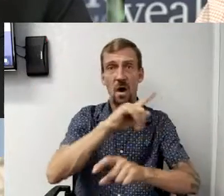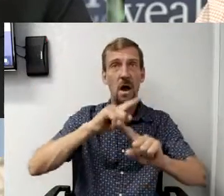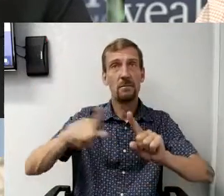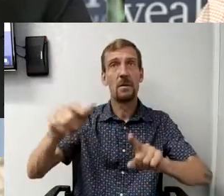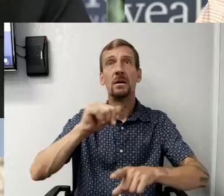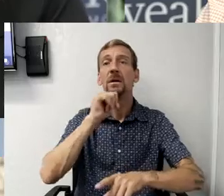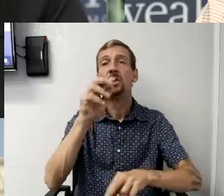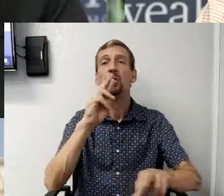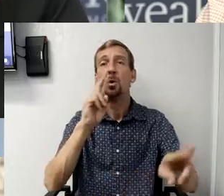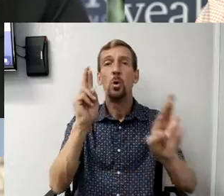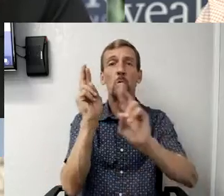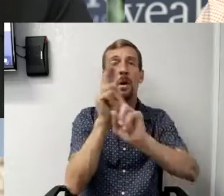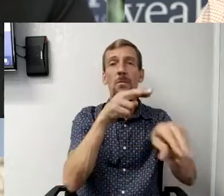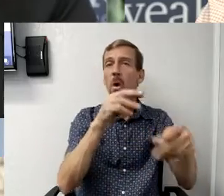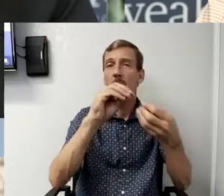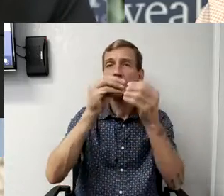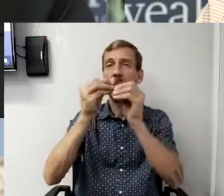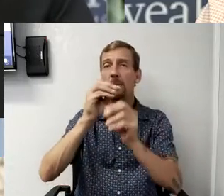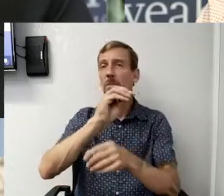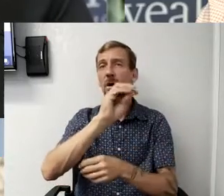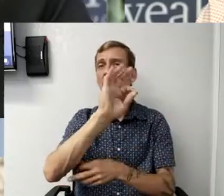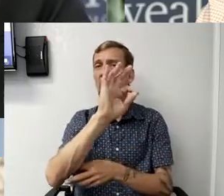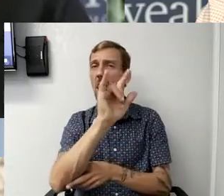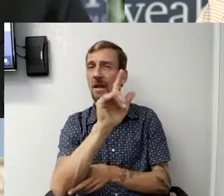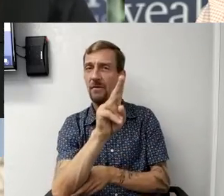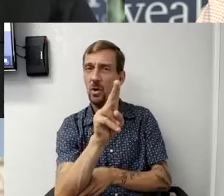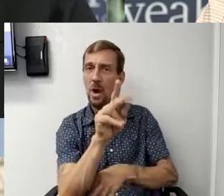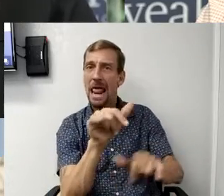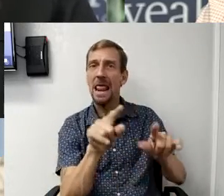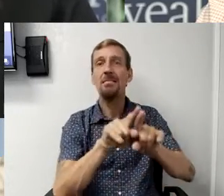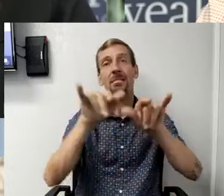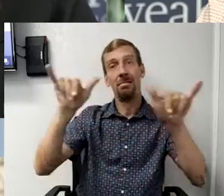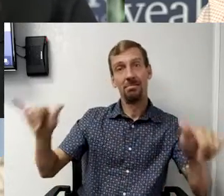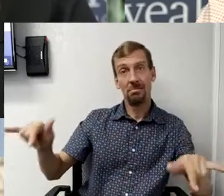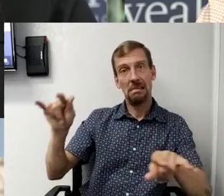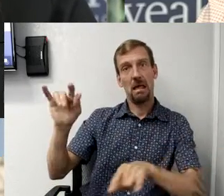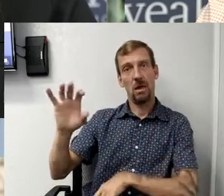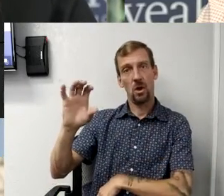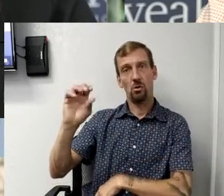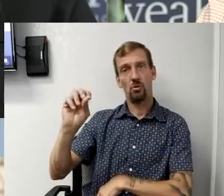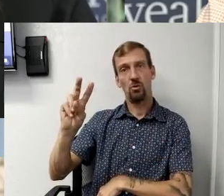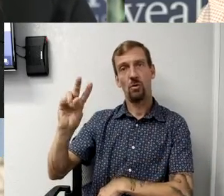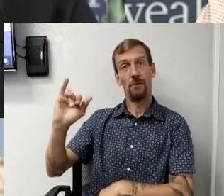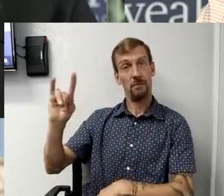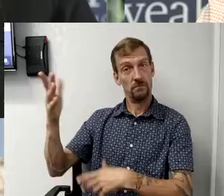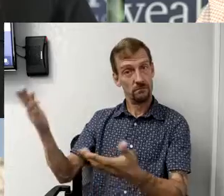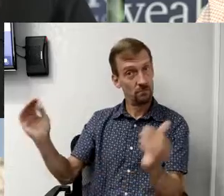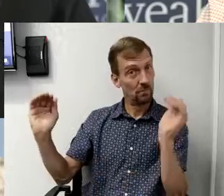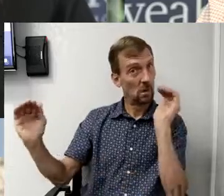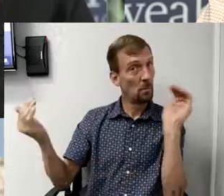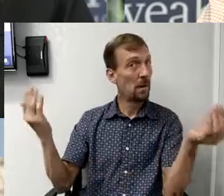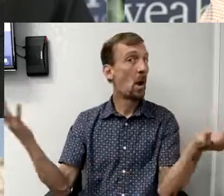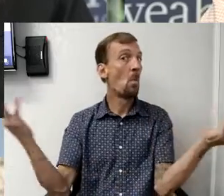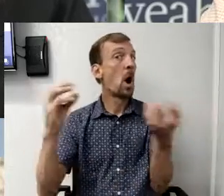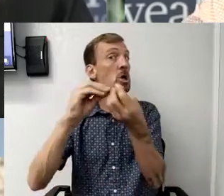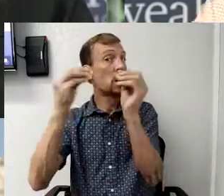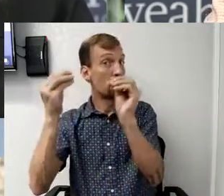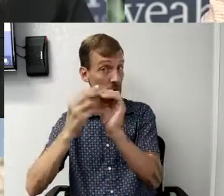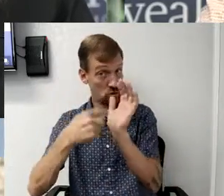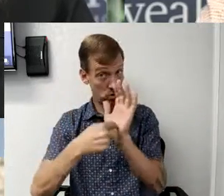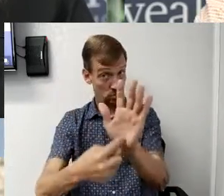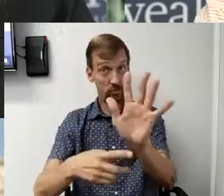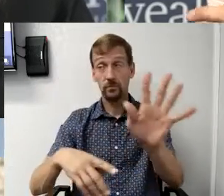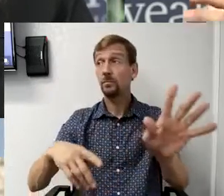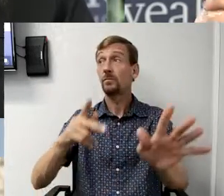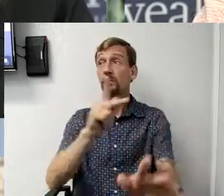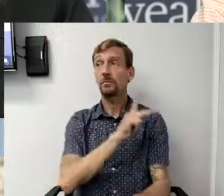the numbers of flu like we do the numbers of COVID. So can you give us some numbers comparing that, Carrie? I can, and I'm sorry, I'm